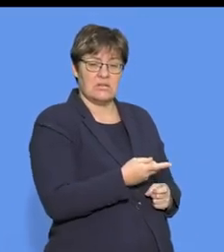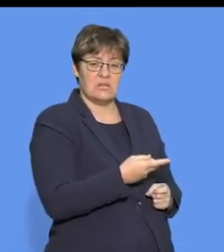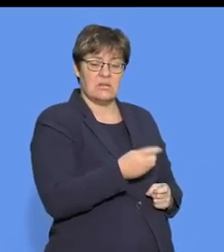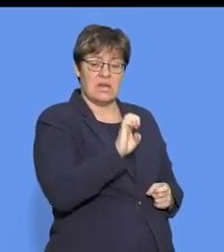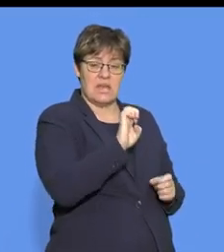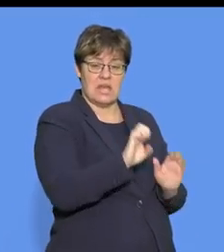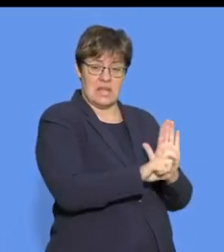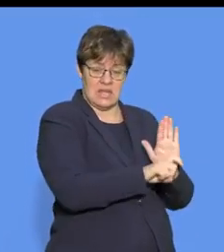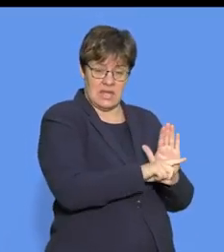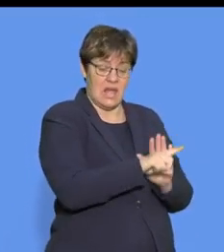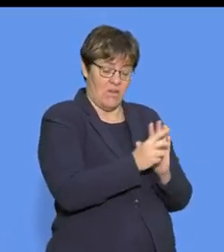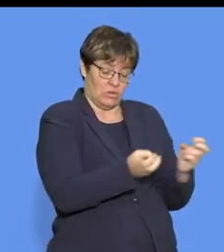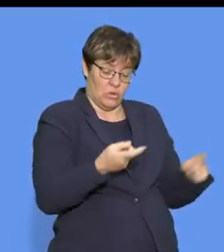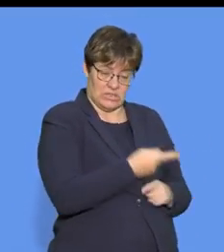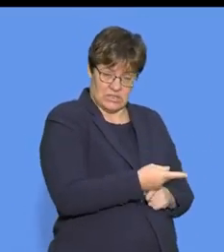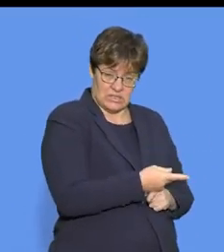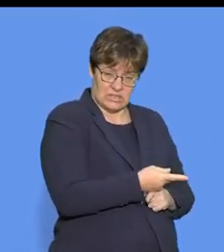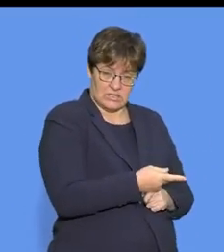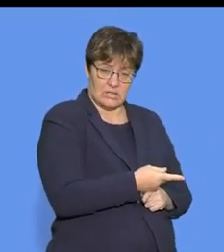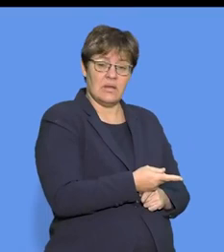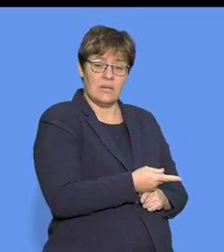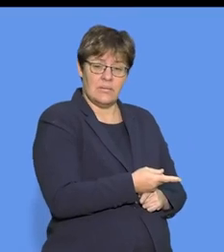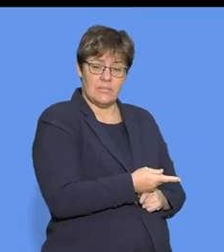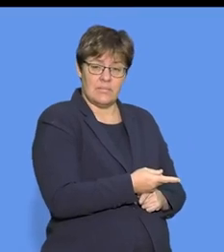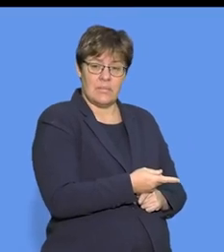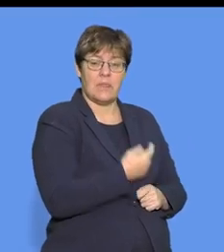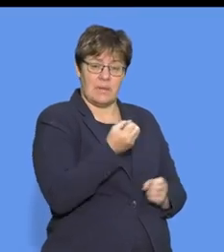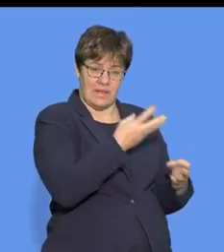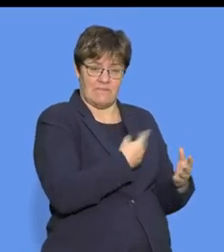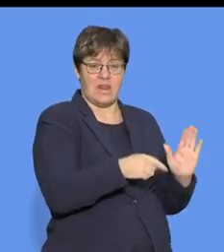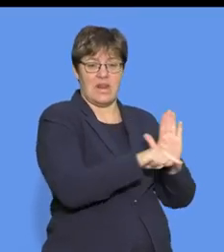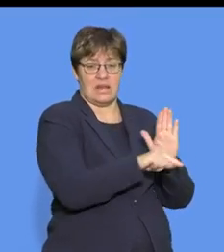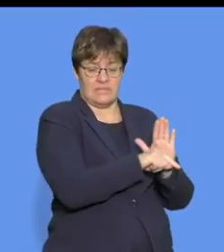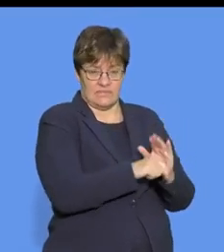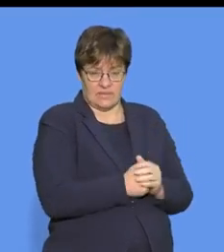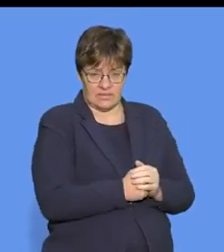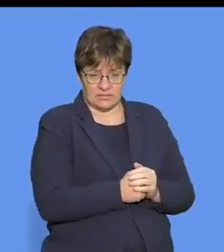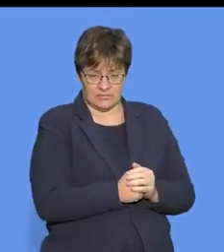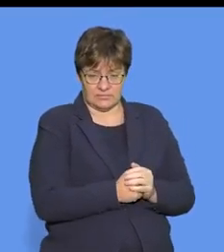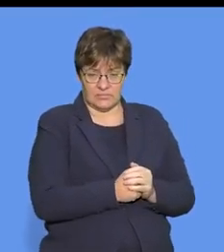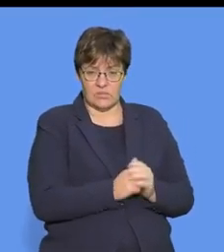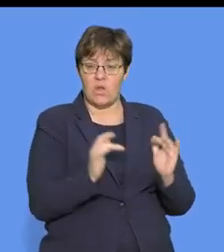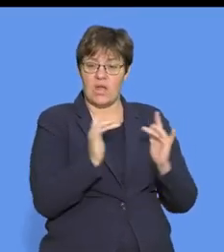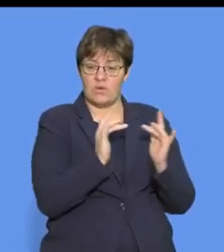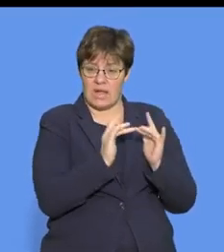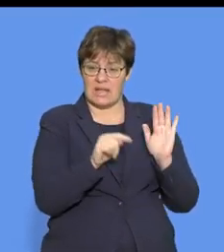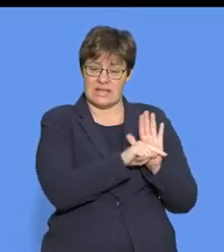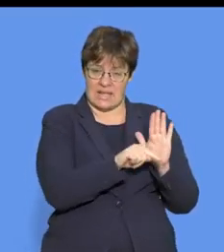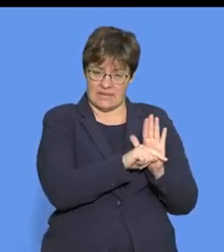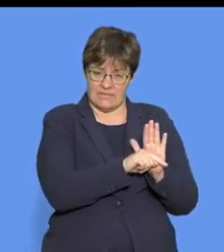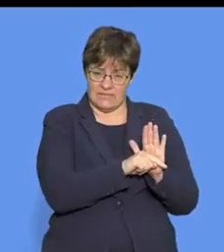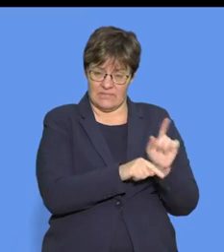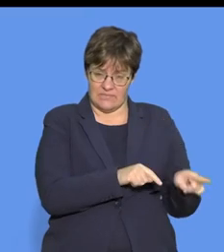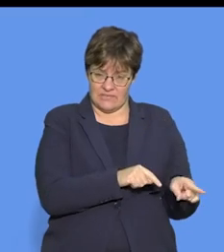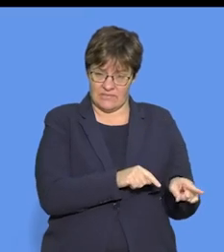electrons. And if it's a source of electrons, it is given the sign of negative. So it's connected to the negative